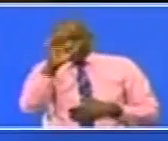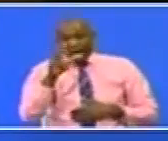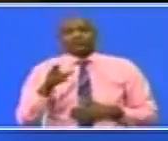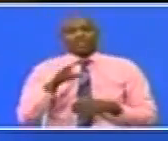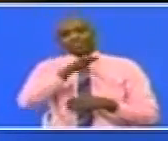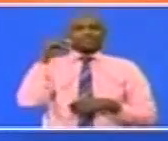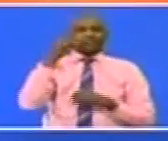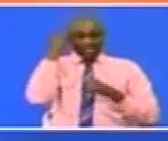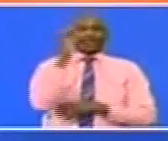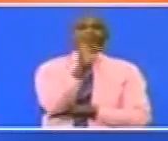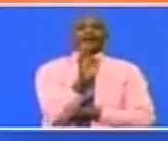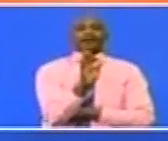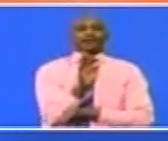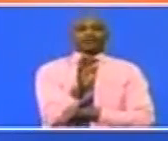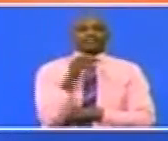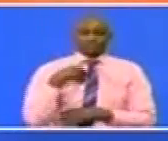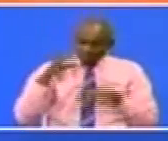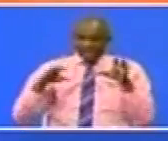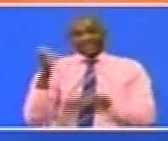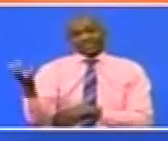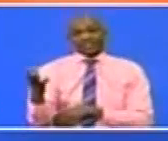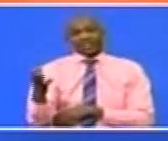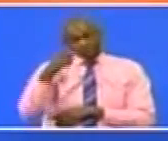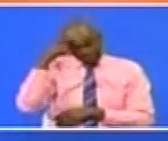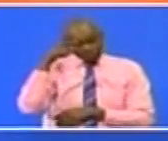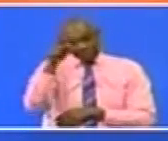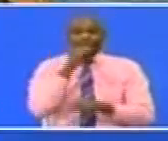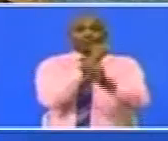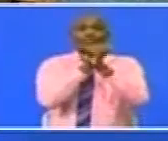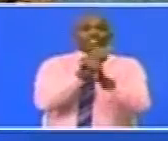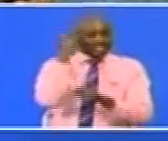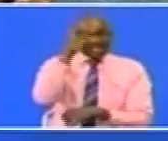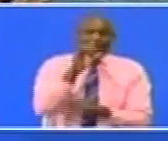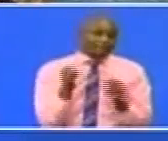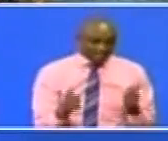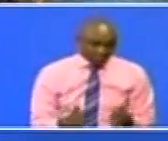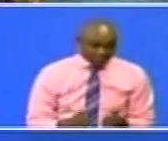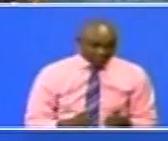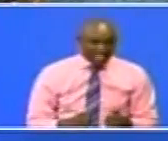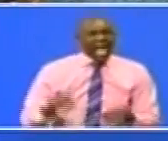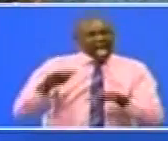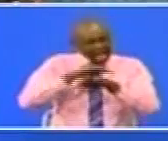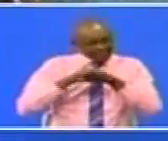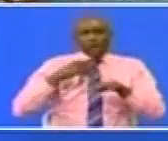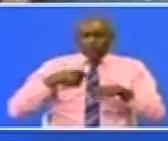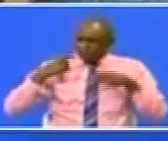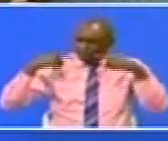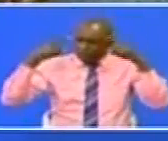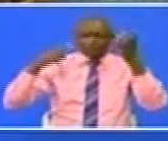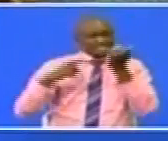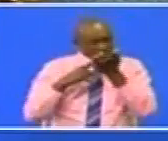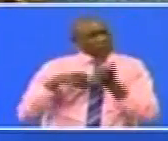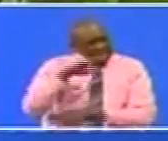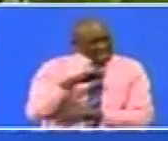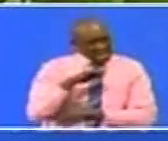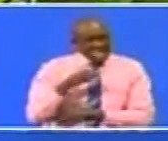and products that they went to market with because they did not protect themselves early enough. As Africa continues to pave the way within the tech sector,